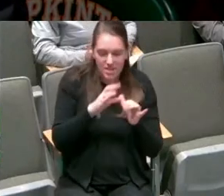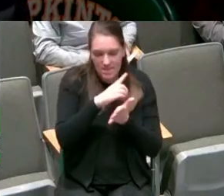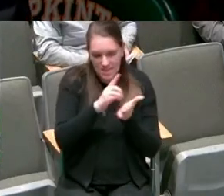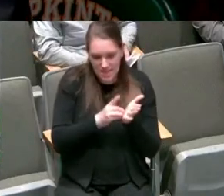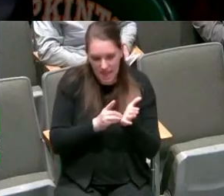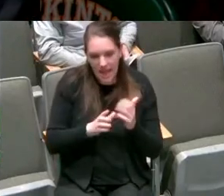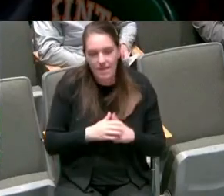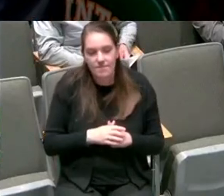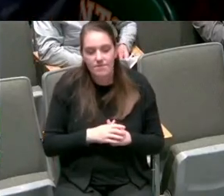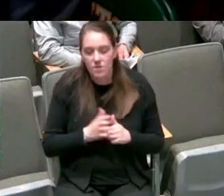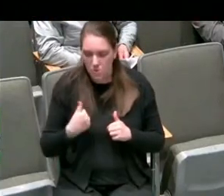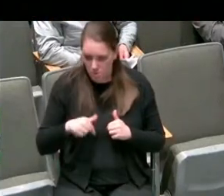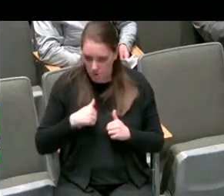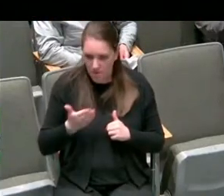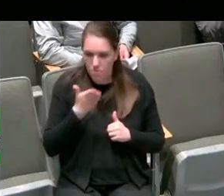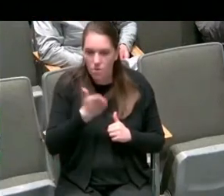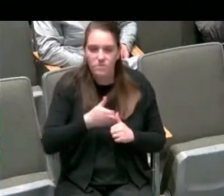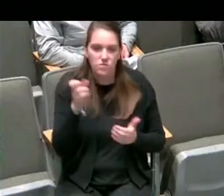emotions document